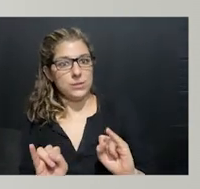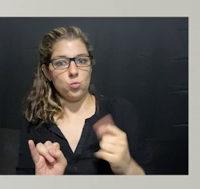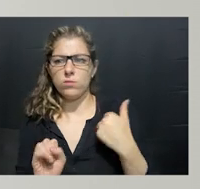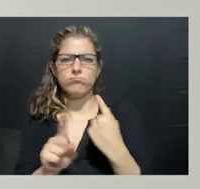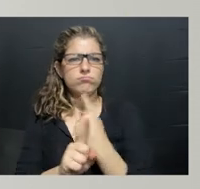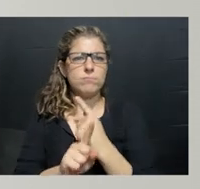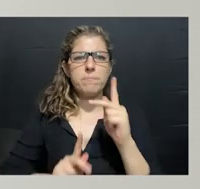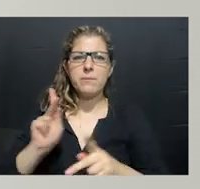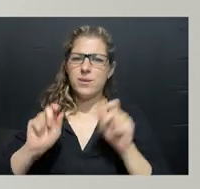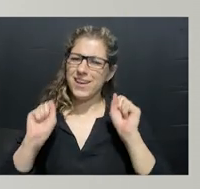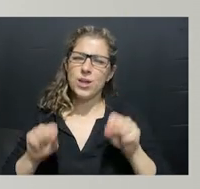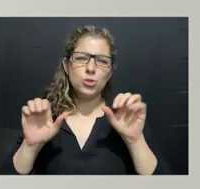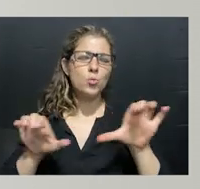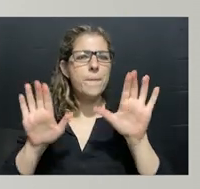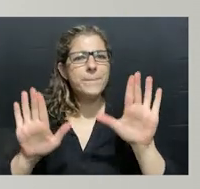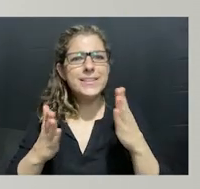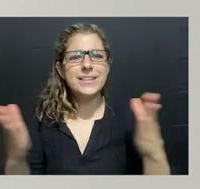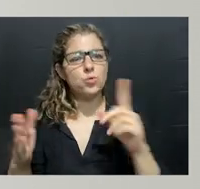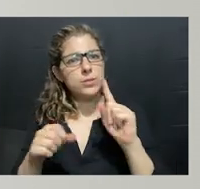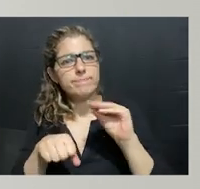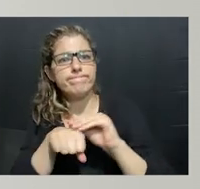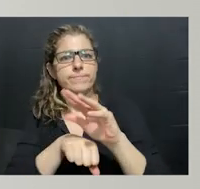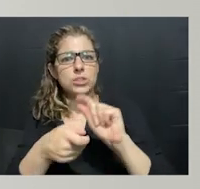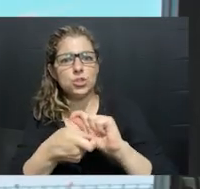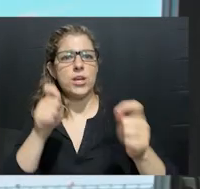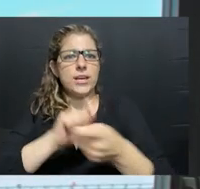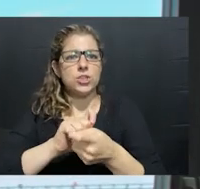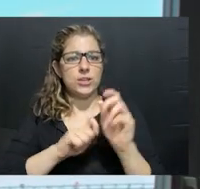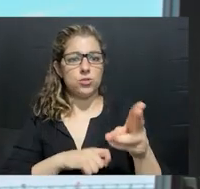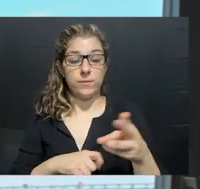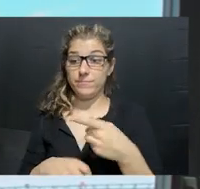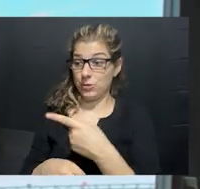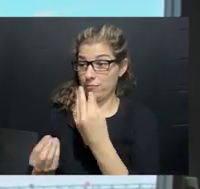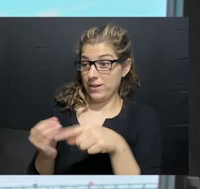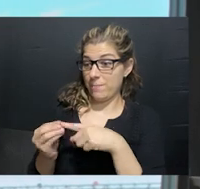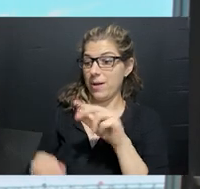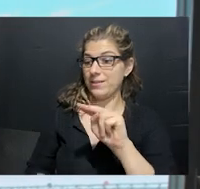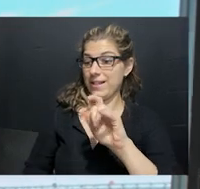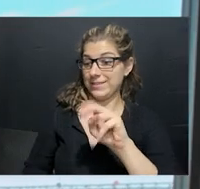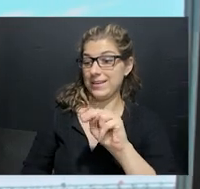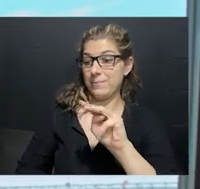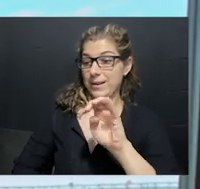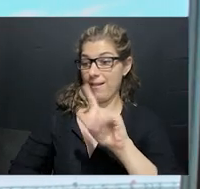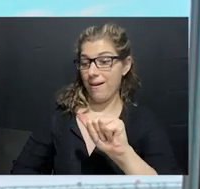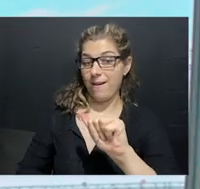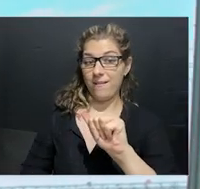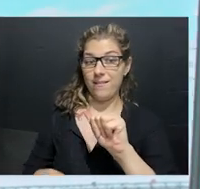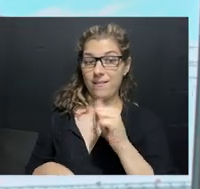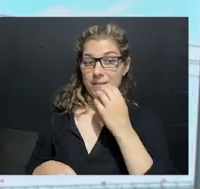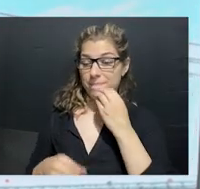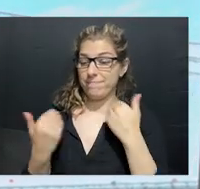ordinary people can do extraordinary things to change history. That got me hooked on organizing. When you reflect upon Nelson Mandela, Madiba,